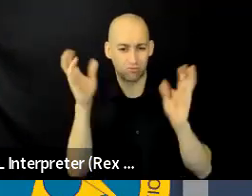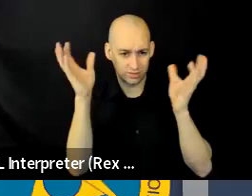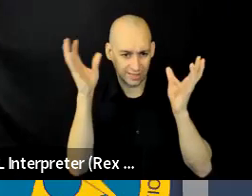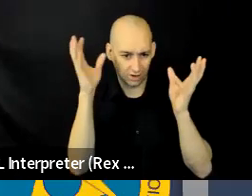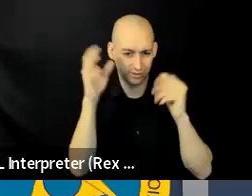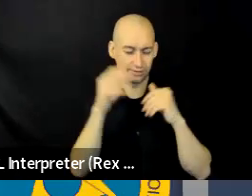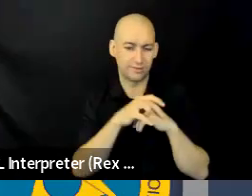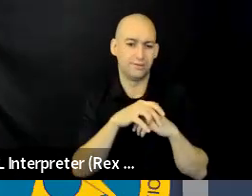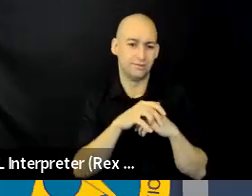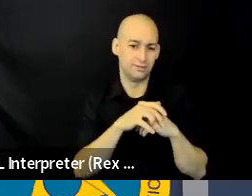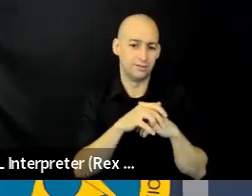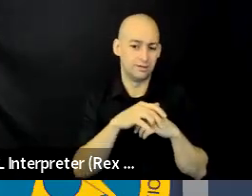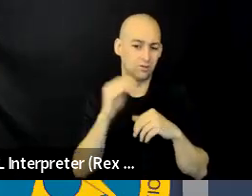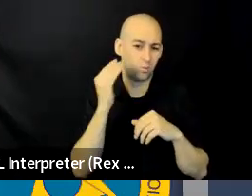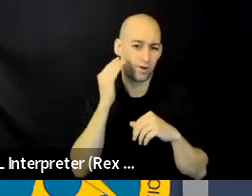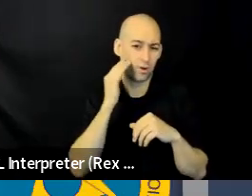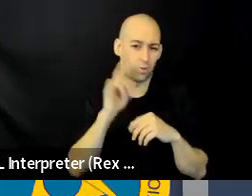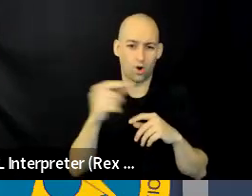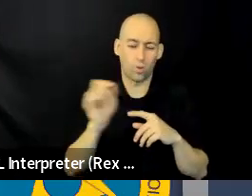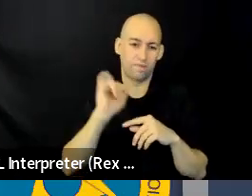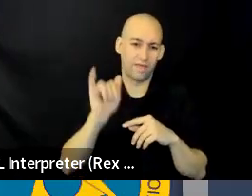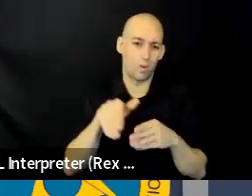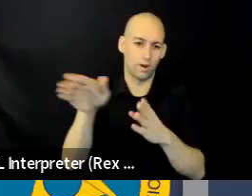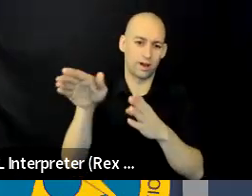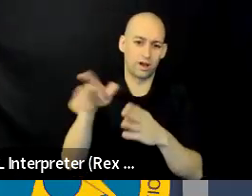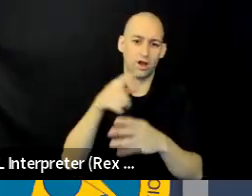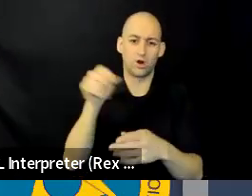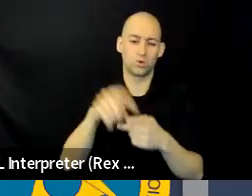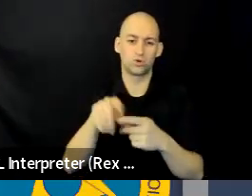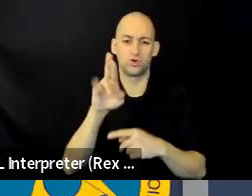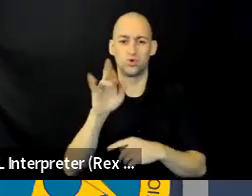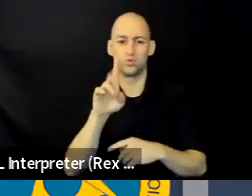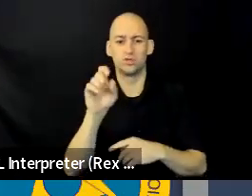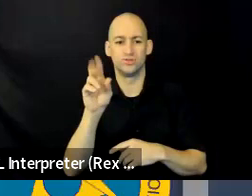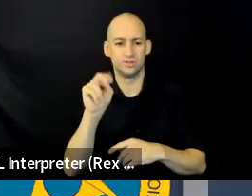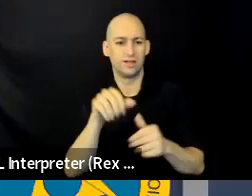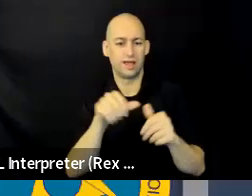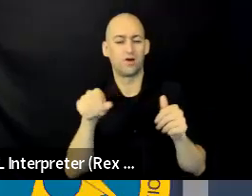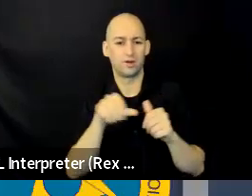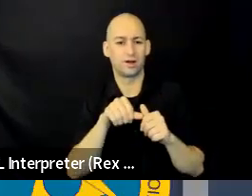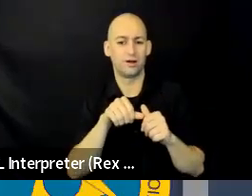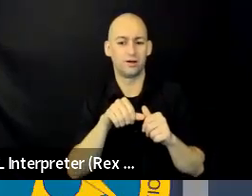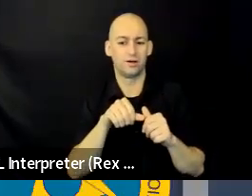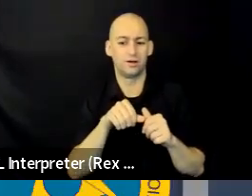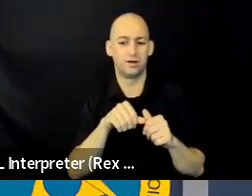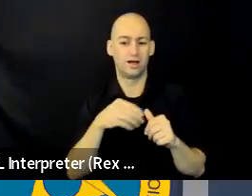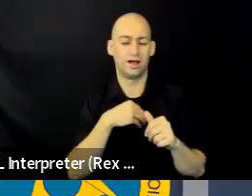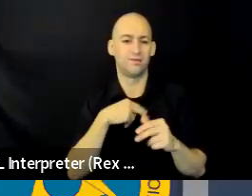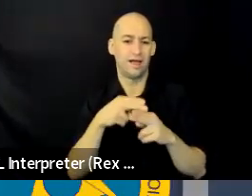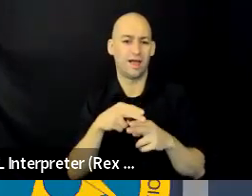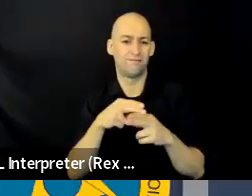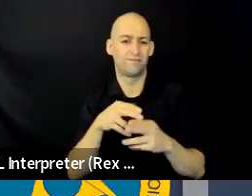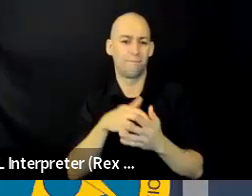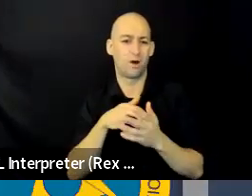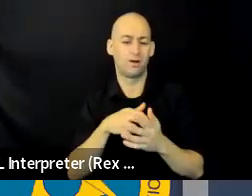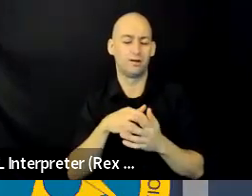going, we know that, and they're going that way, they're going to the Richardson's Grove area. It is has a heavy amount of